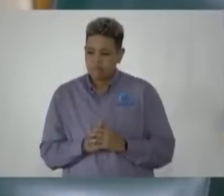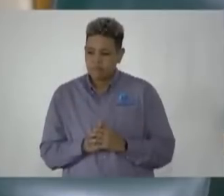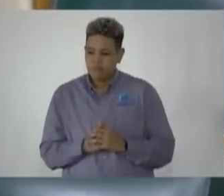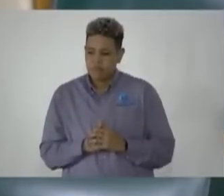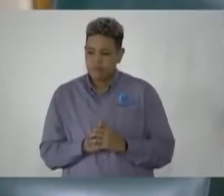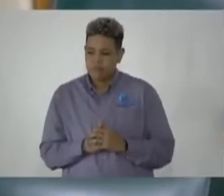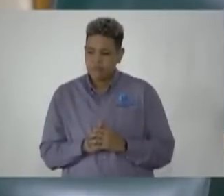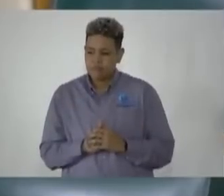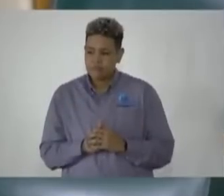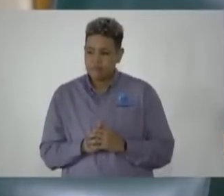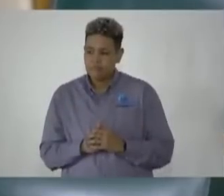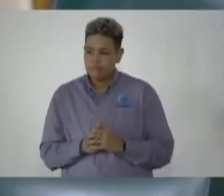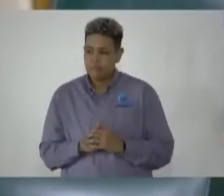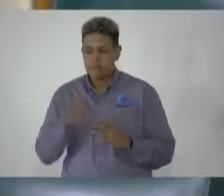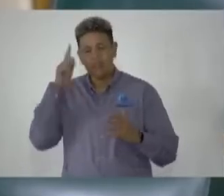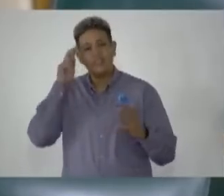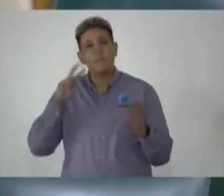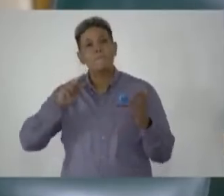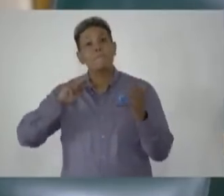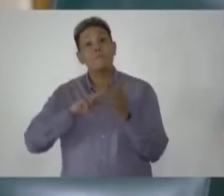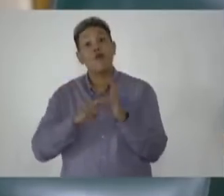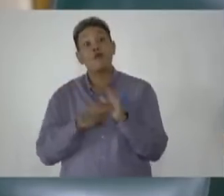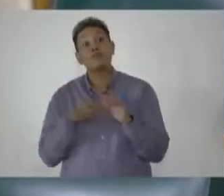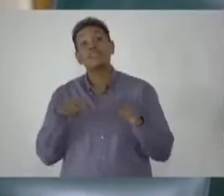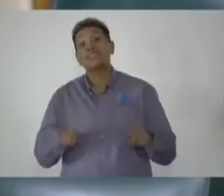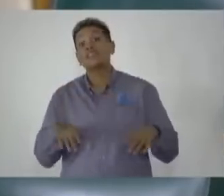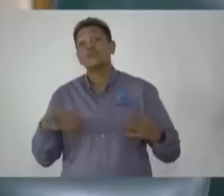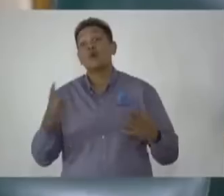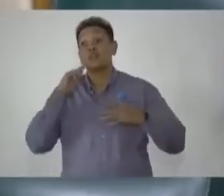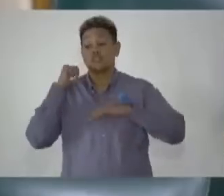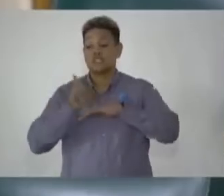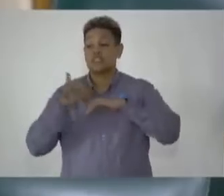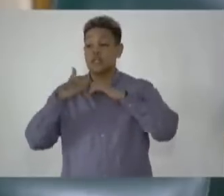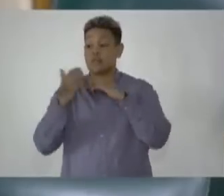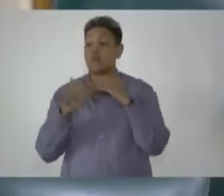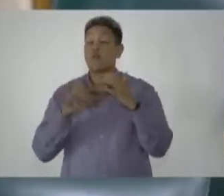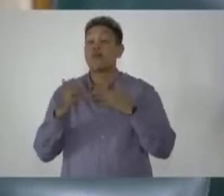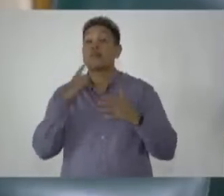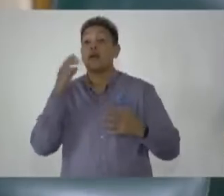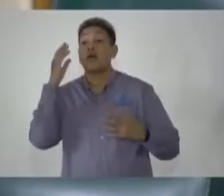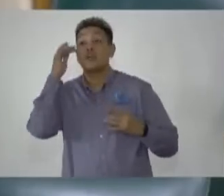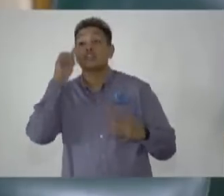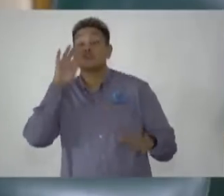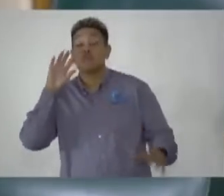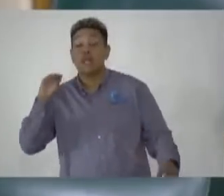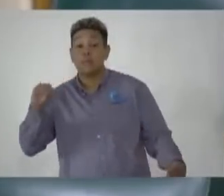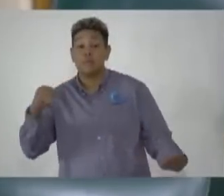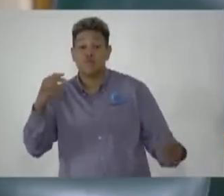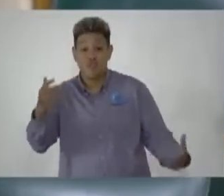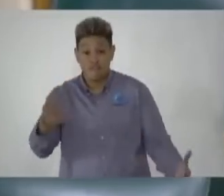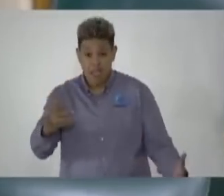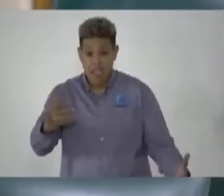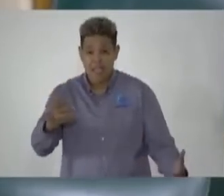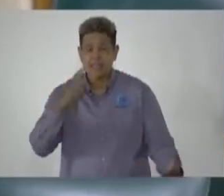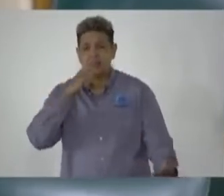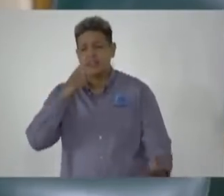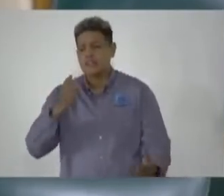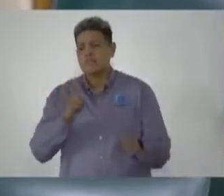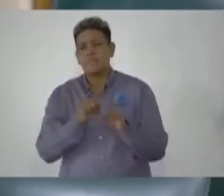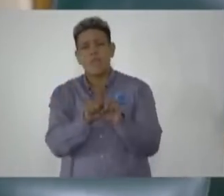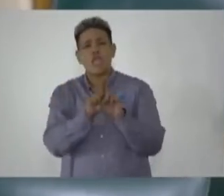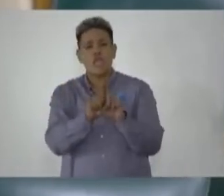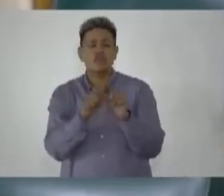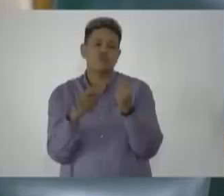it is the purpose of it is to establish what I consider providing peer